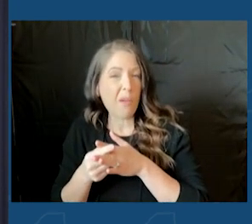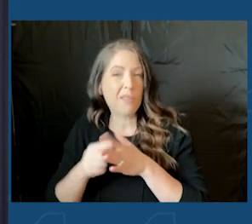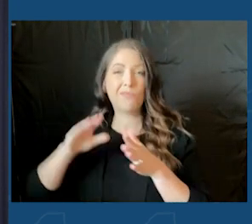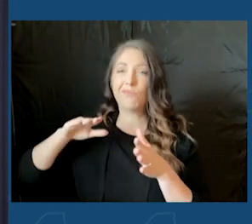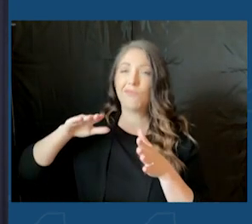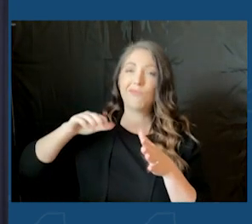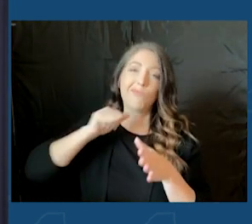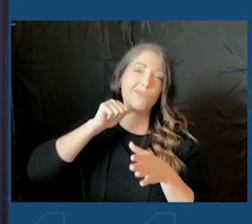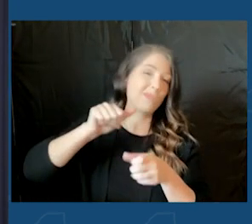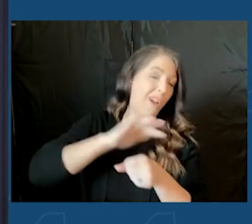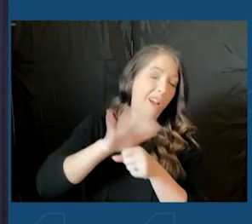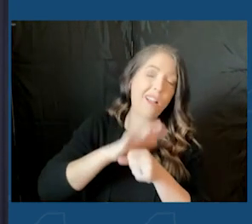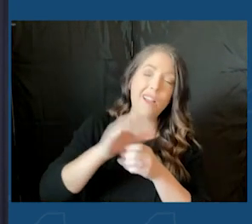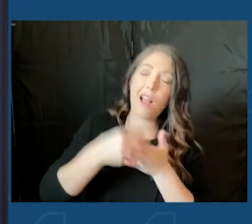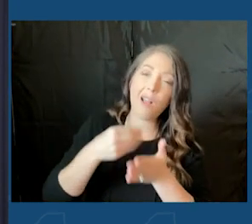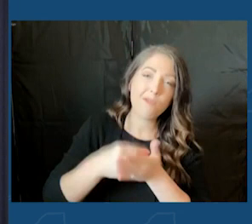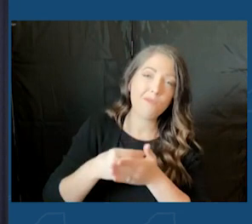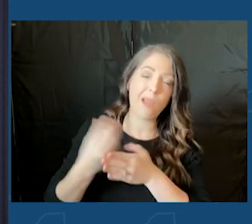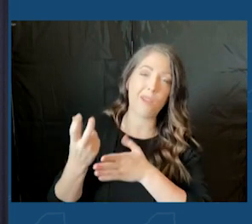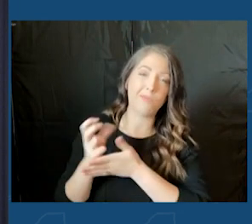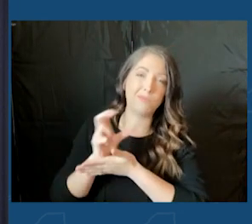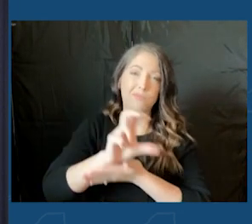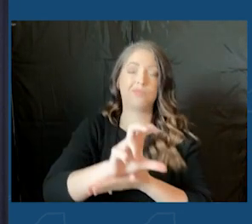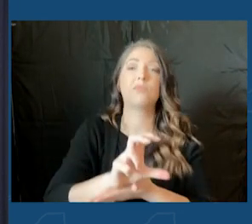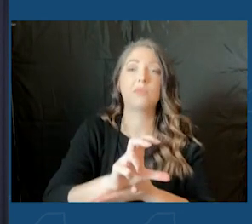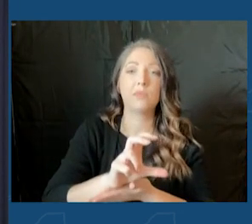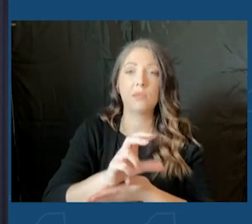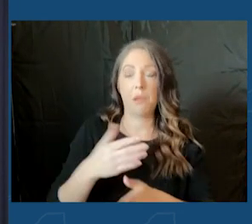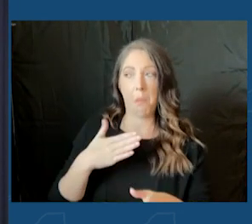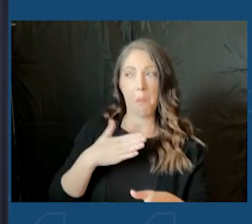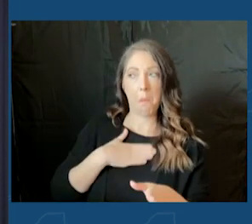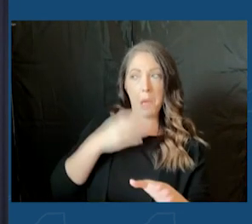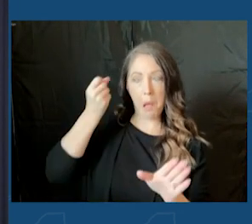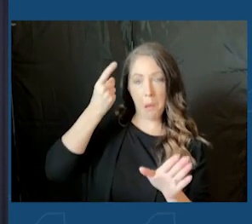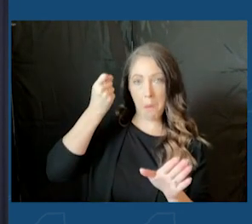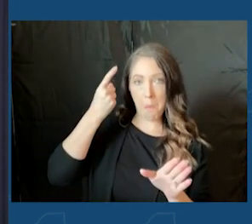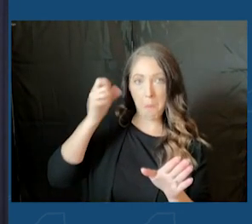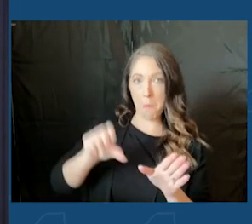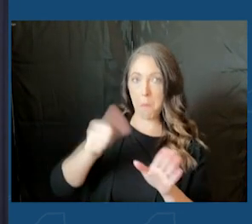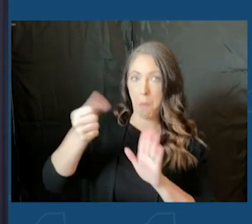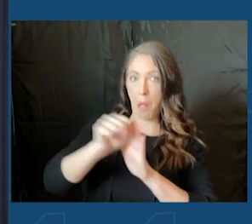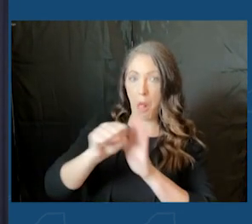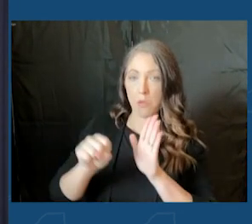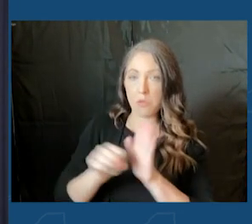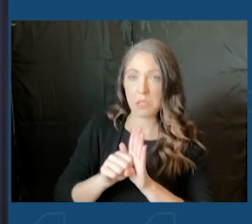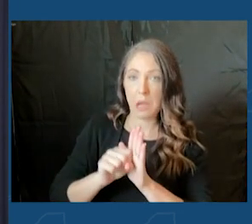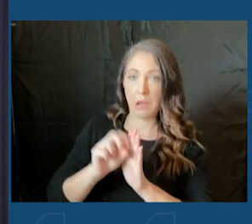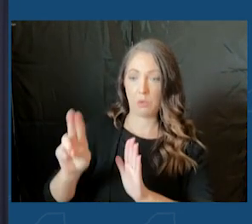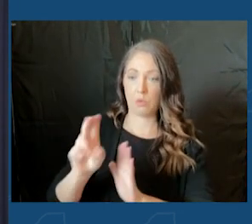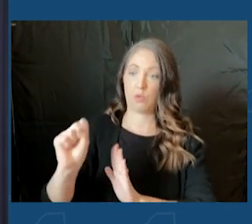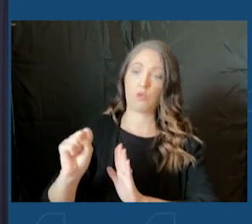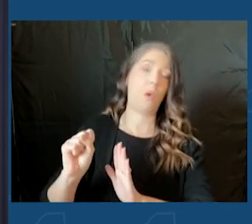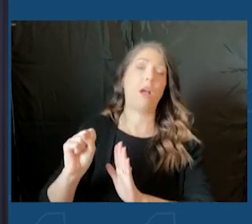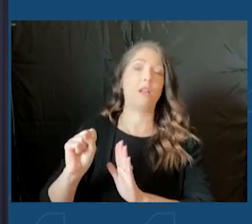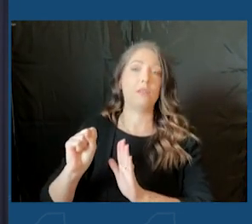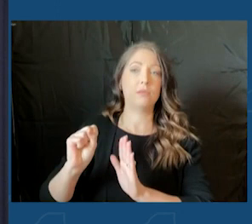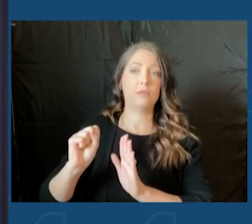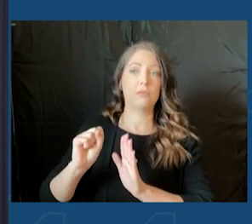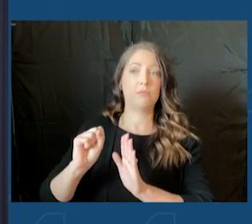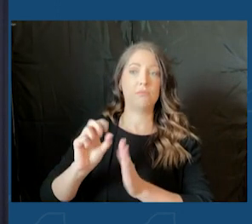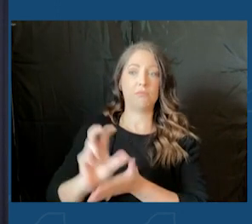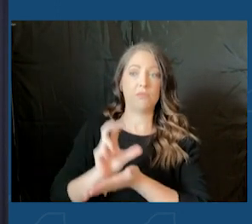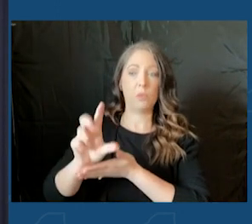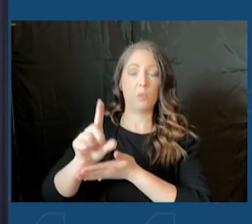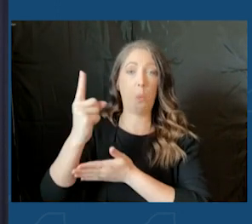New York where we have high needs. And to my knowledge, there is no other state in America that is devoting $1 billion in a budget this year to